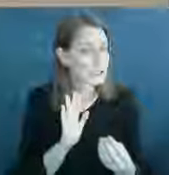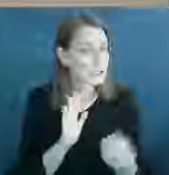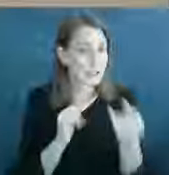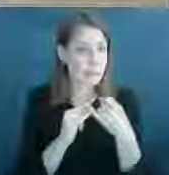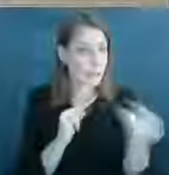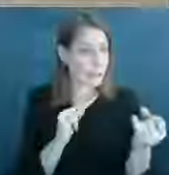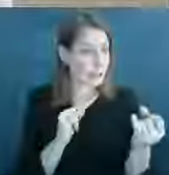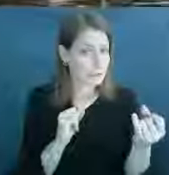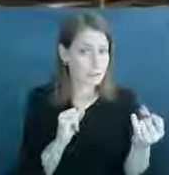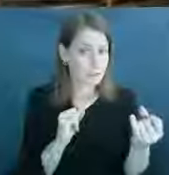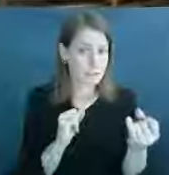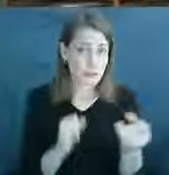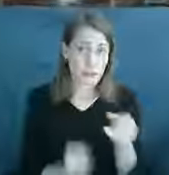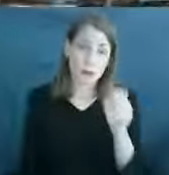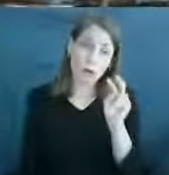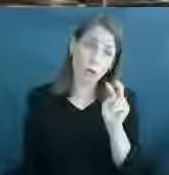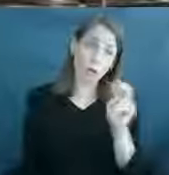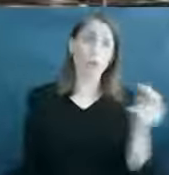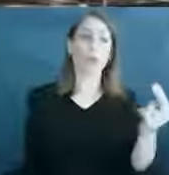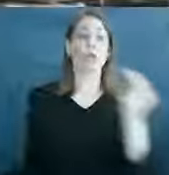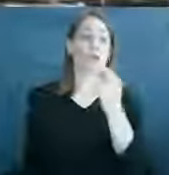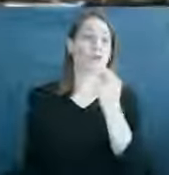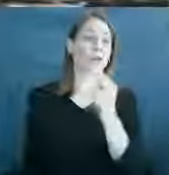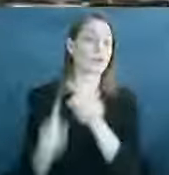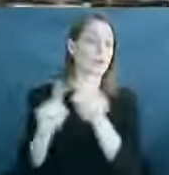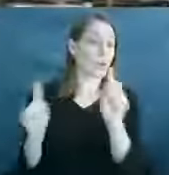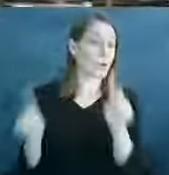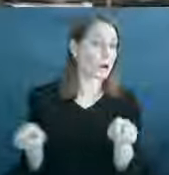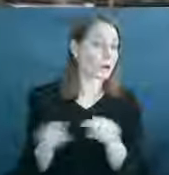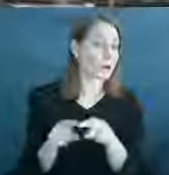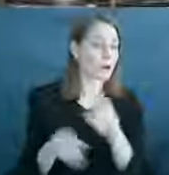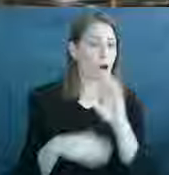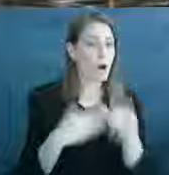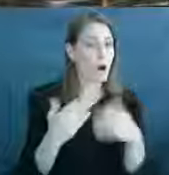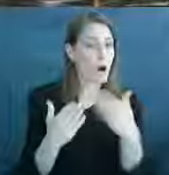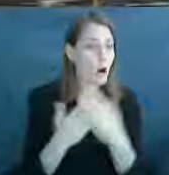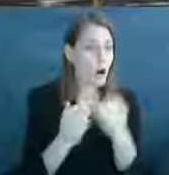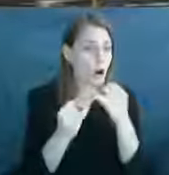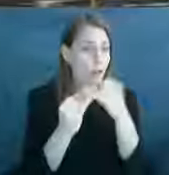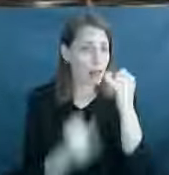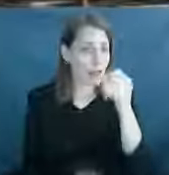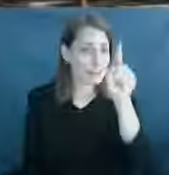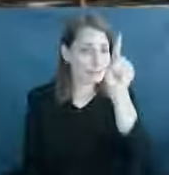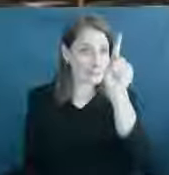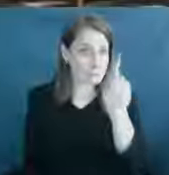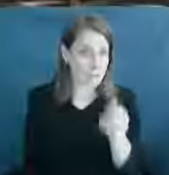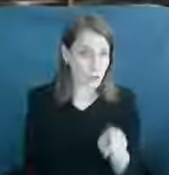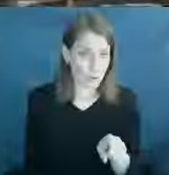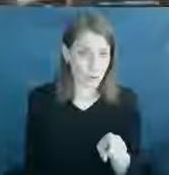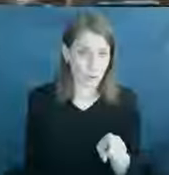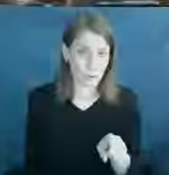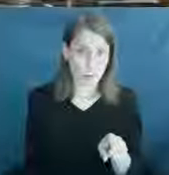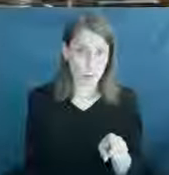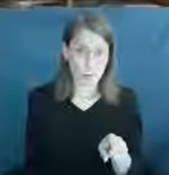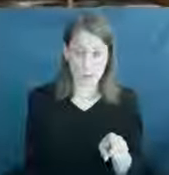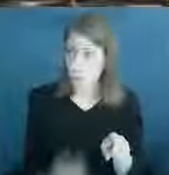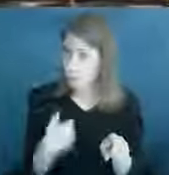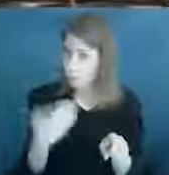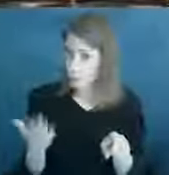are confusing. Okay. Yeah, but they're there to help you. Just copy them. No, they're trying. All the lines, guys, if we look at the